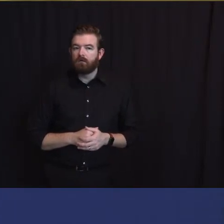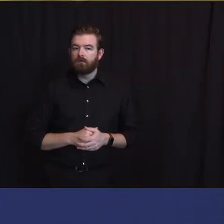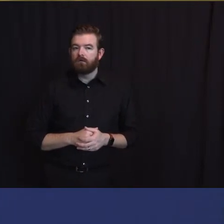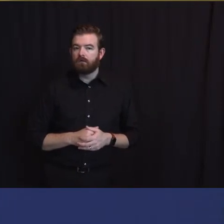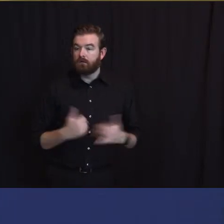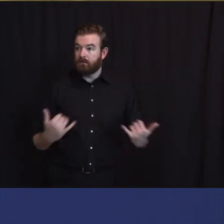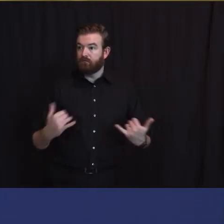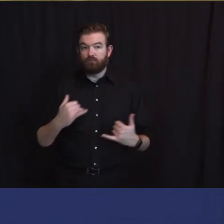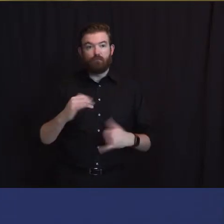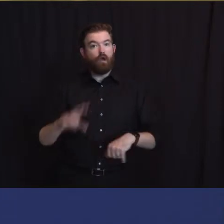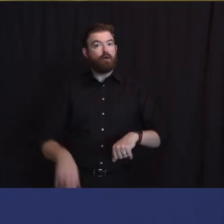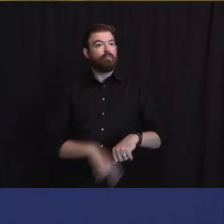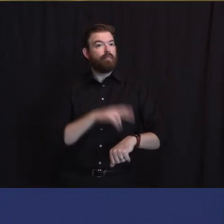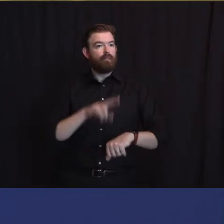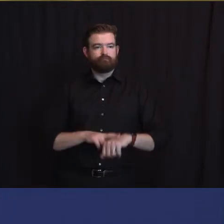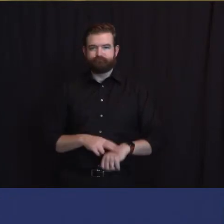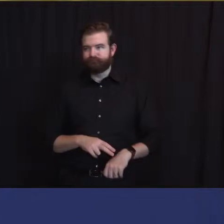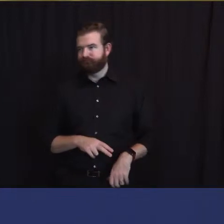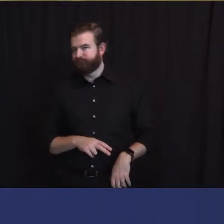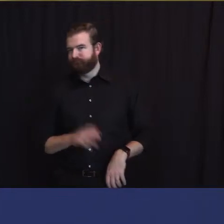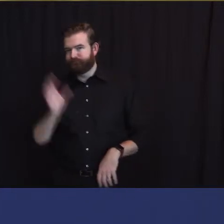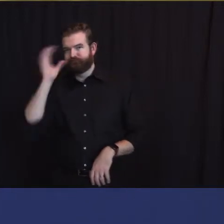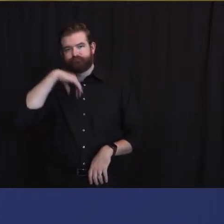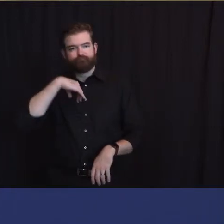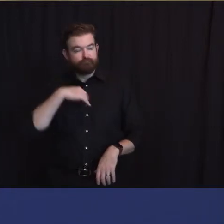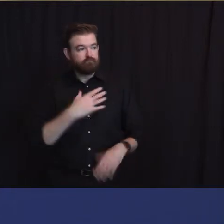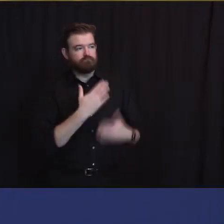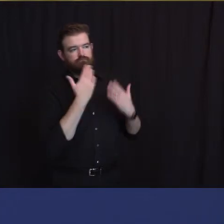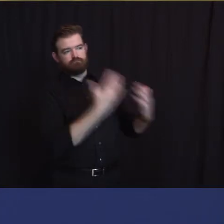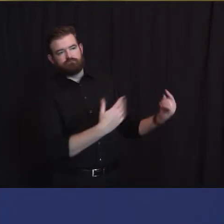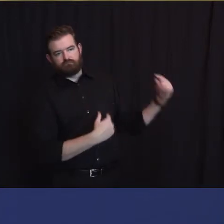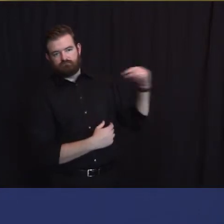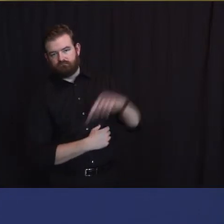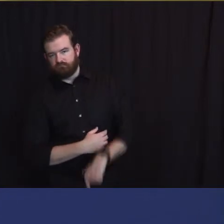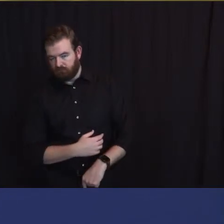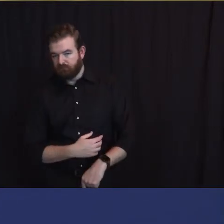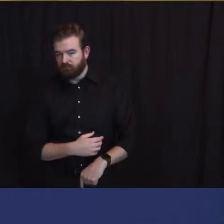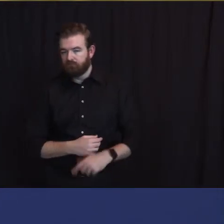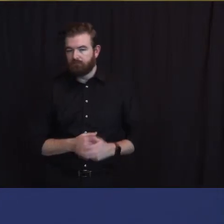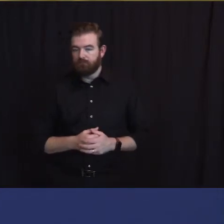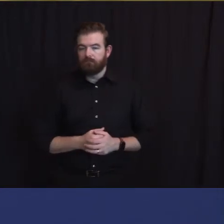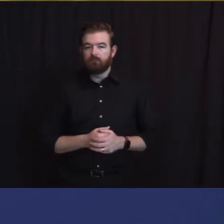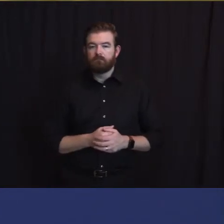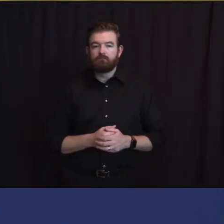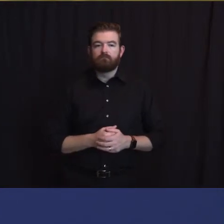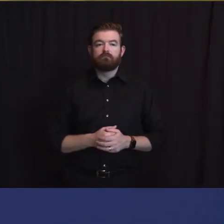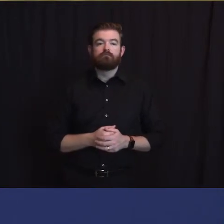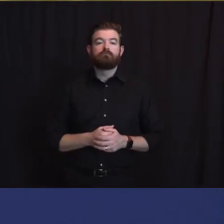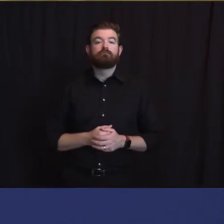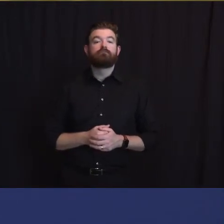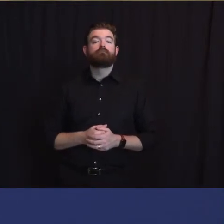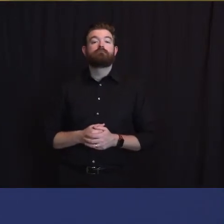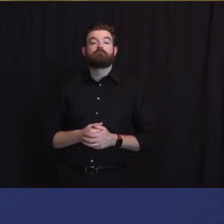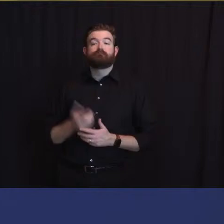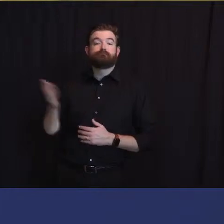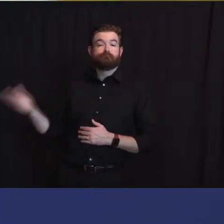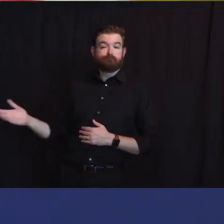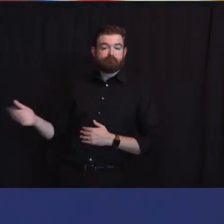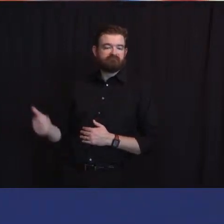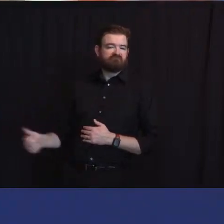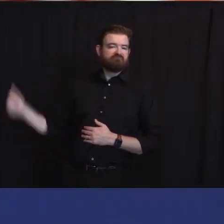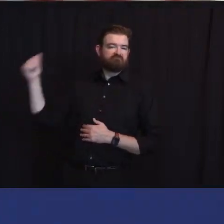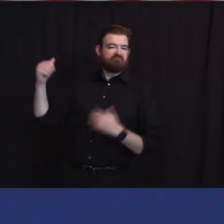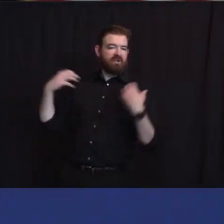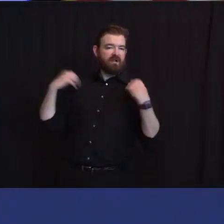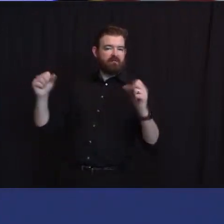being here today. With that, please help me welcome the woman who needs no introduction, the Commissioner of the Department of Health, Judy Persicelli. Thank you, Governor.